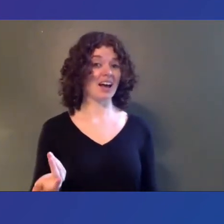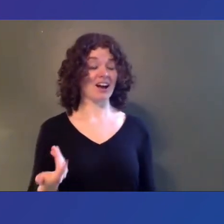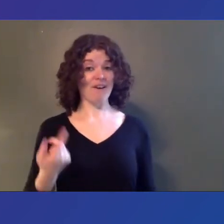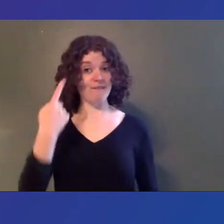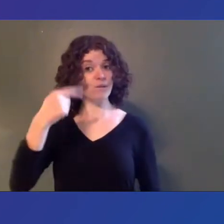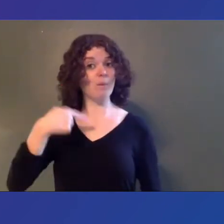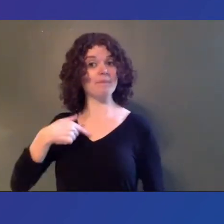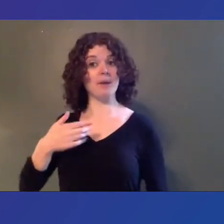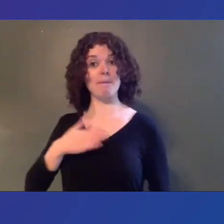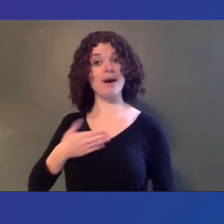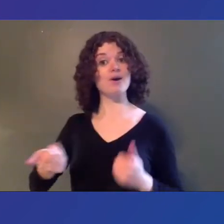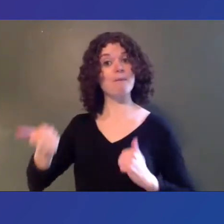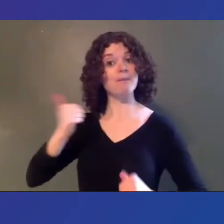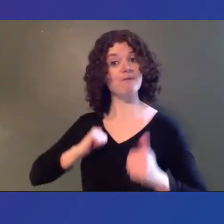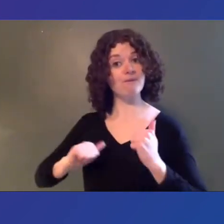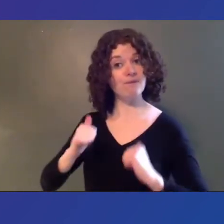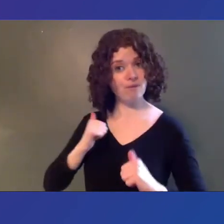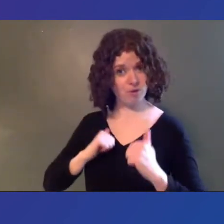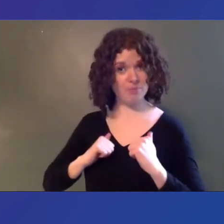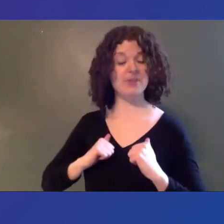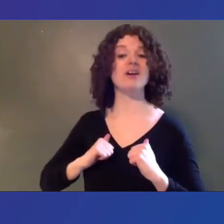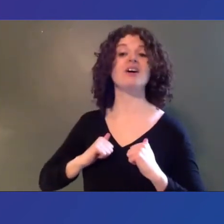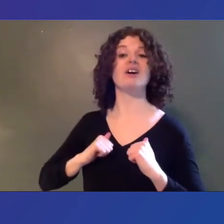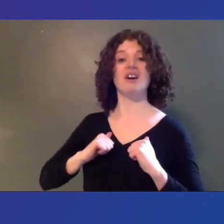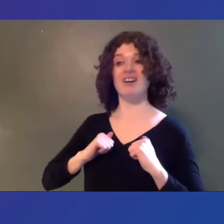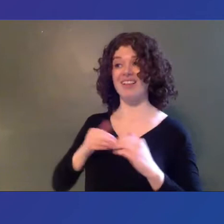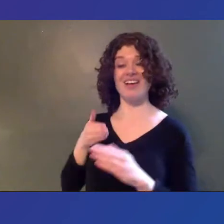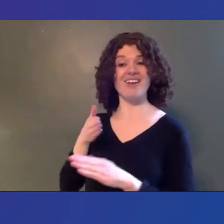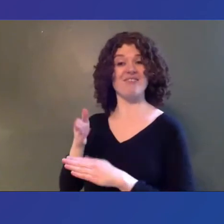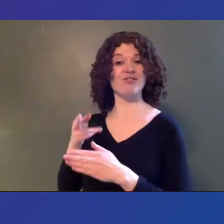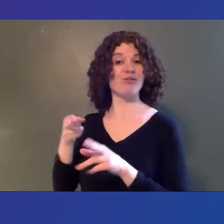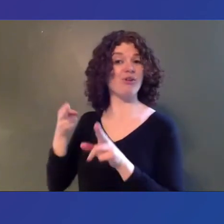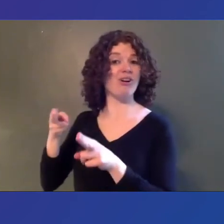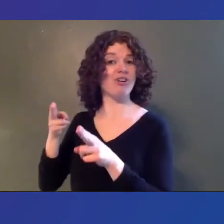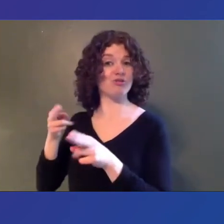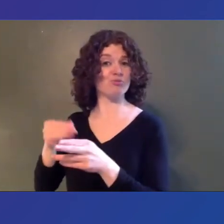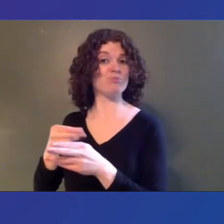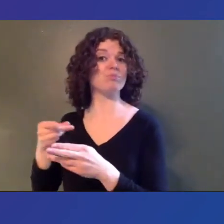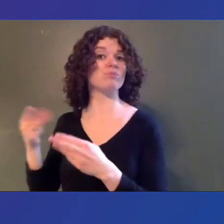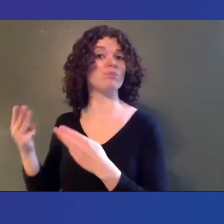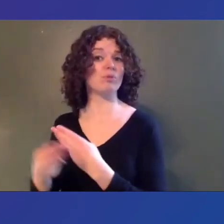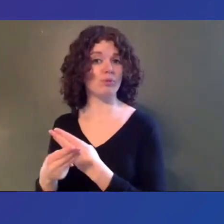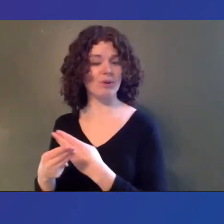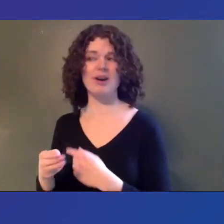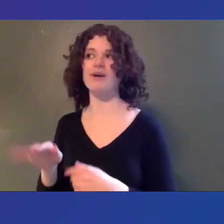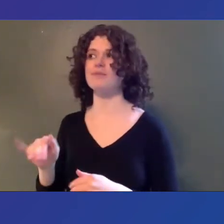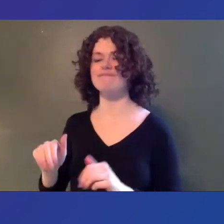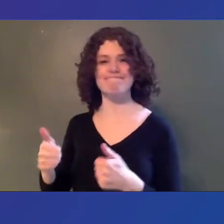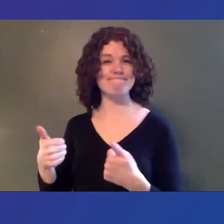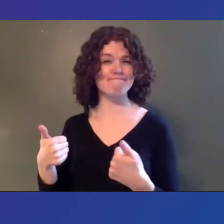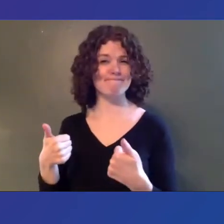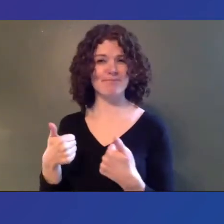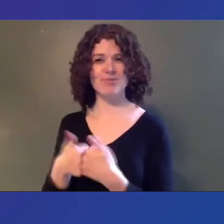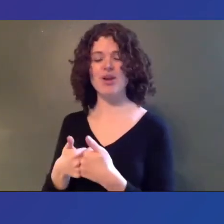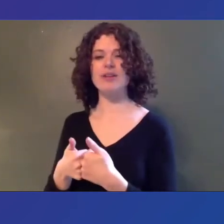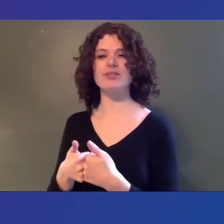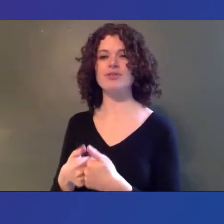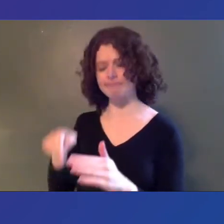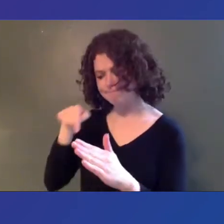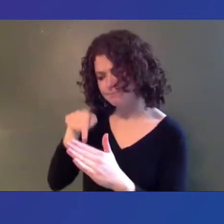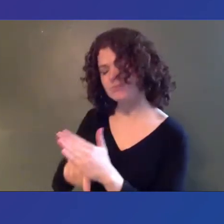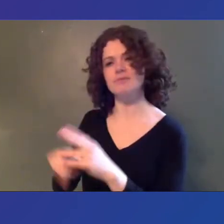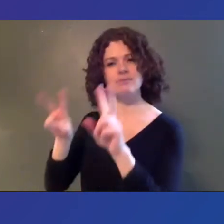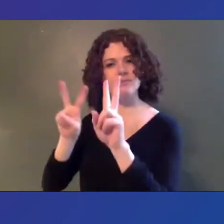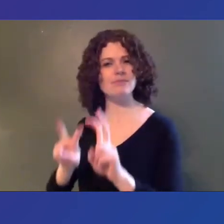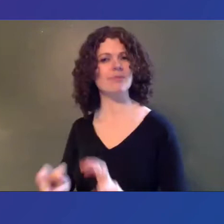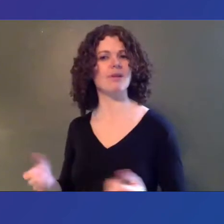coming to Hunter or any college, you're really challenged to look at things critically. You're really challenged